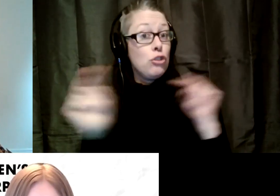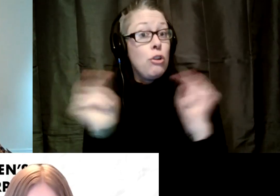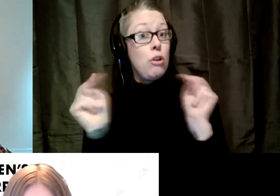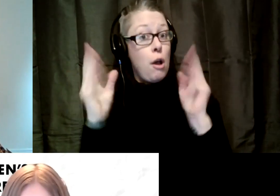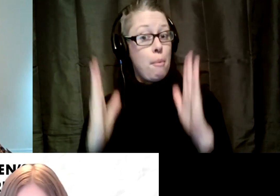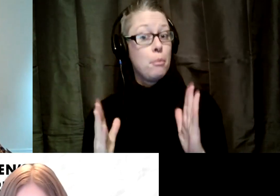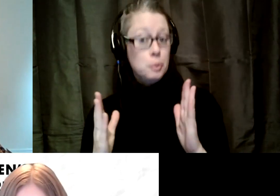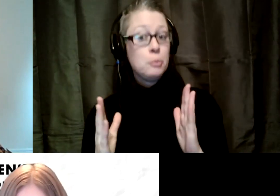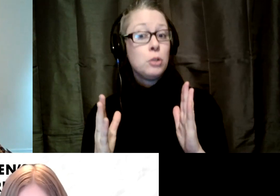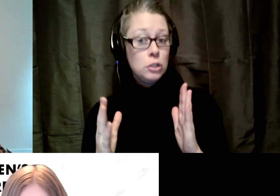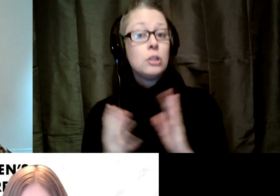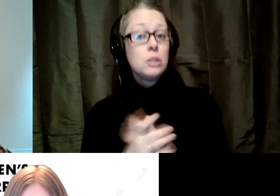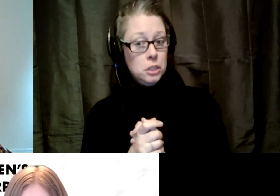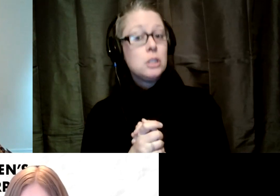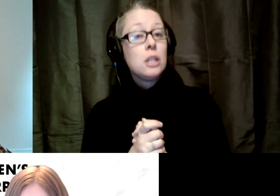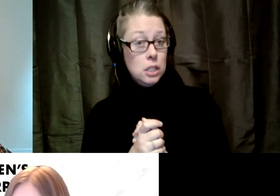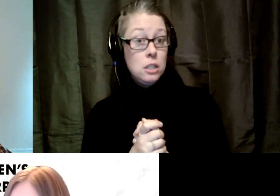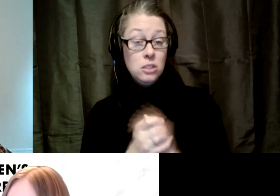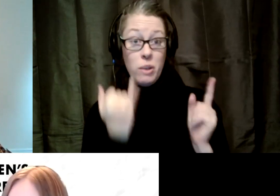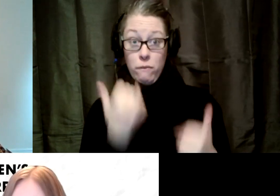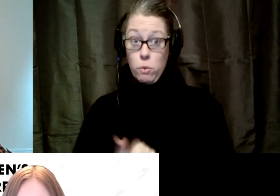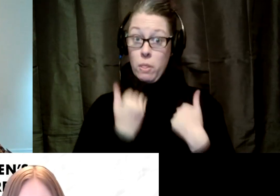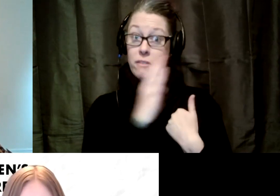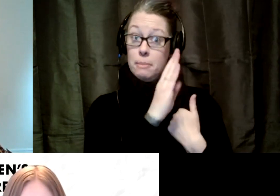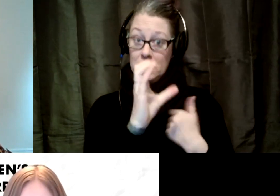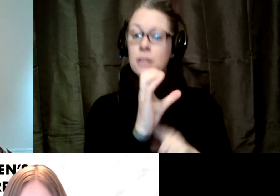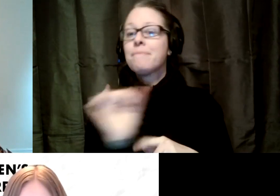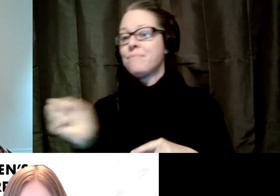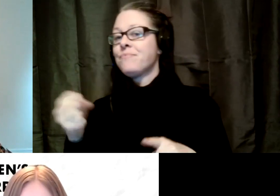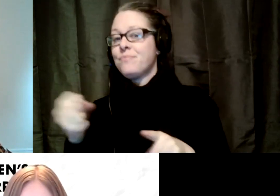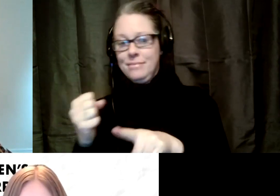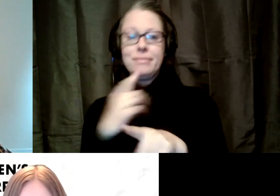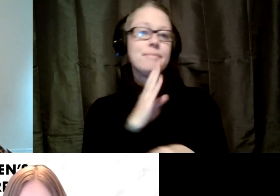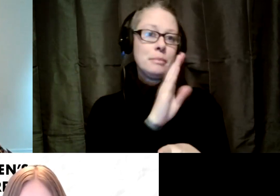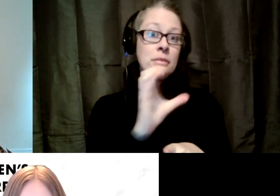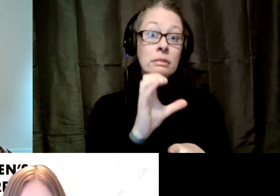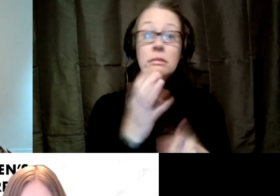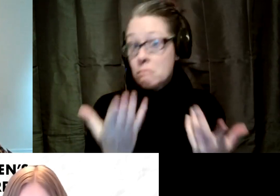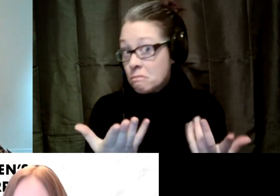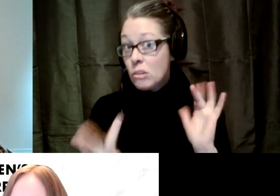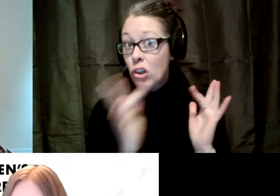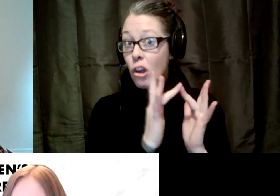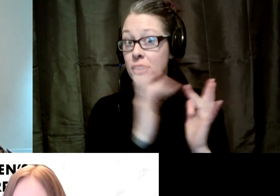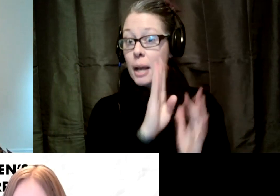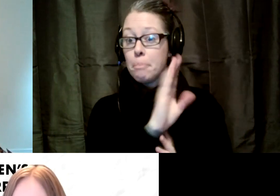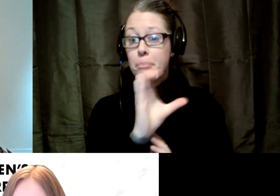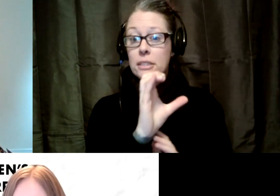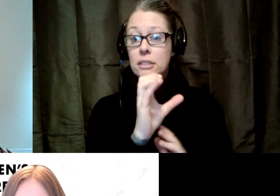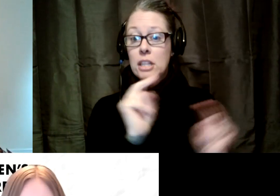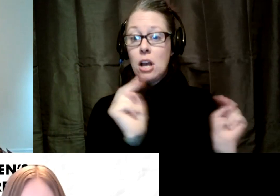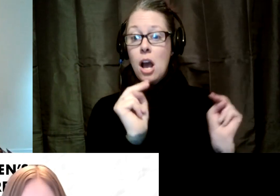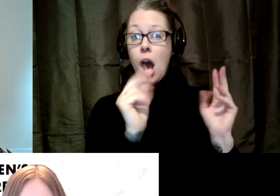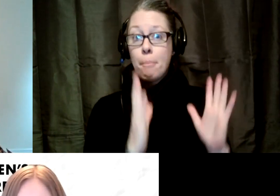you are located in British Columbia, perhaps, yes, provincial matter, contact the BC Ombudsman. That would be